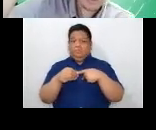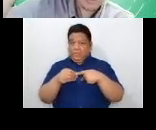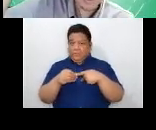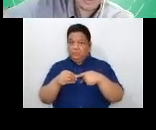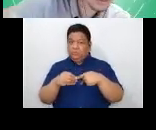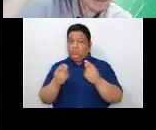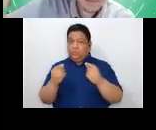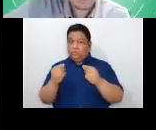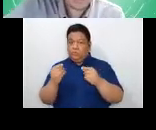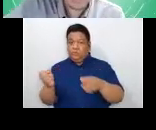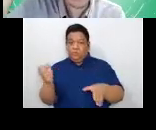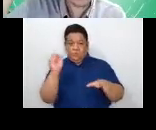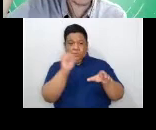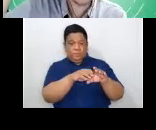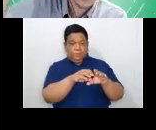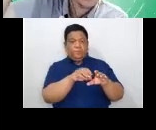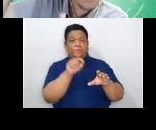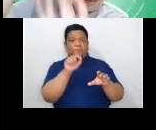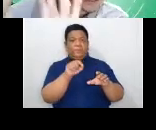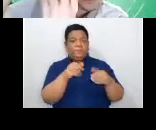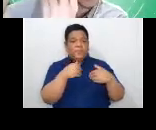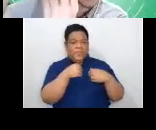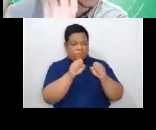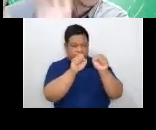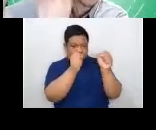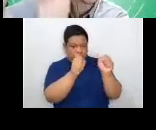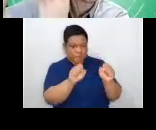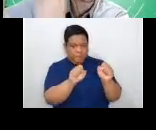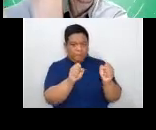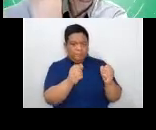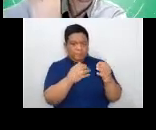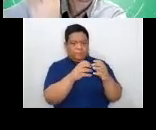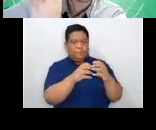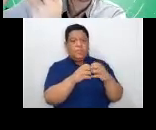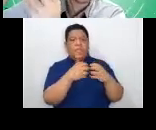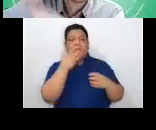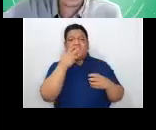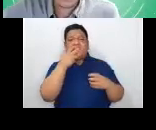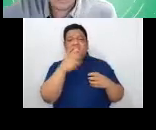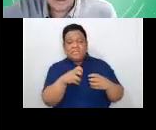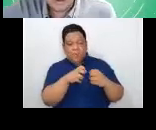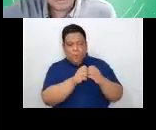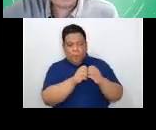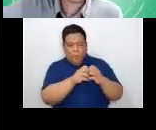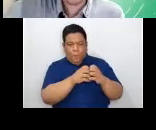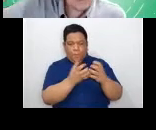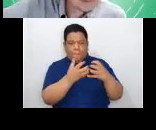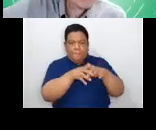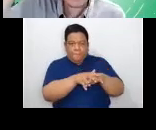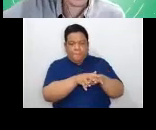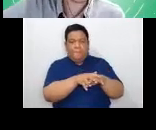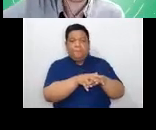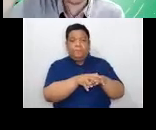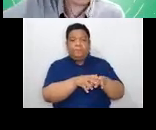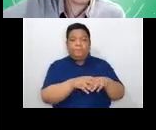it in a specific pattern or shape and fuse it together using the heat of the plastic. And when you